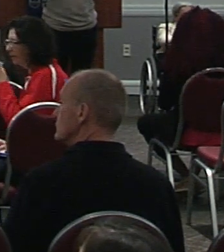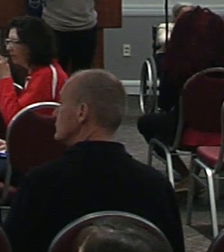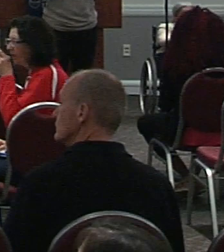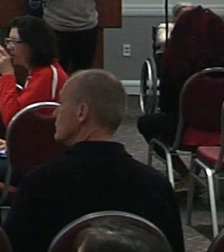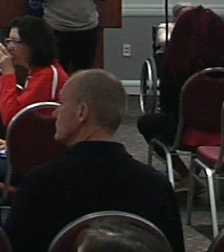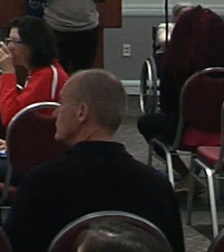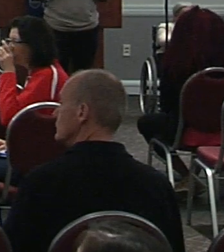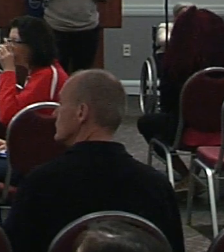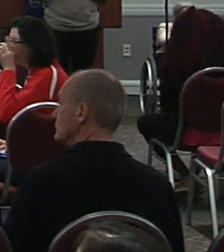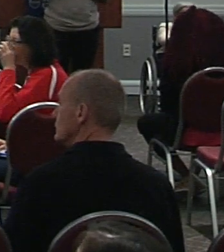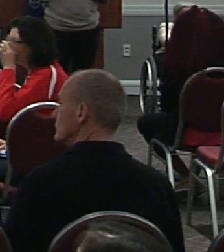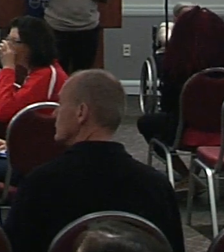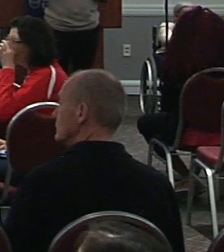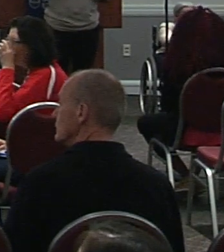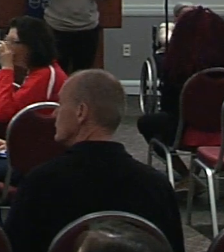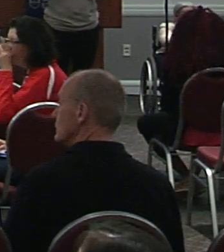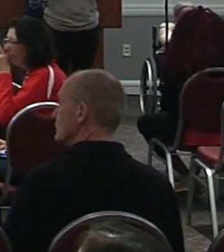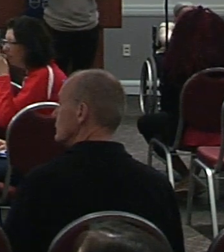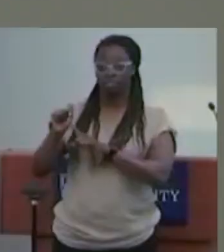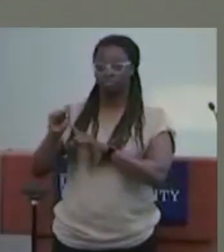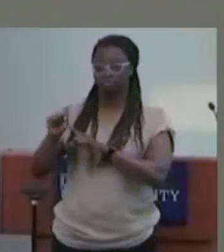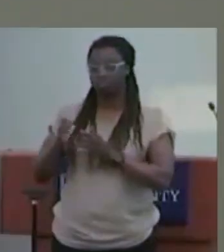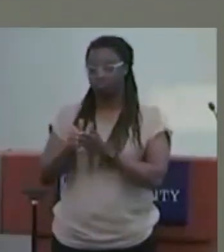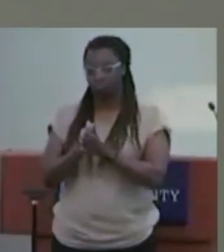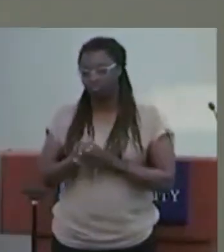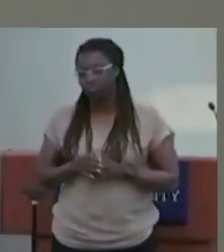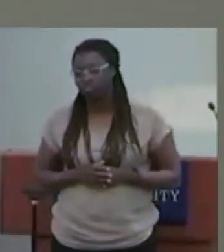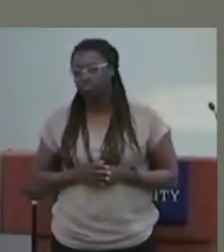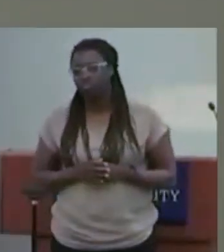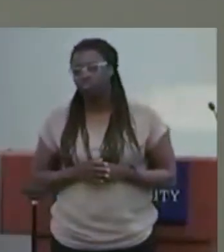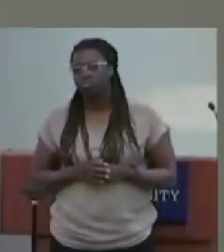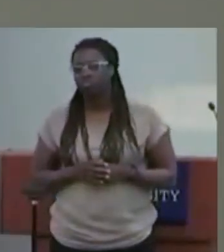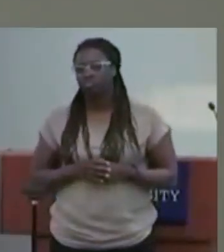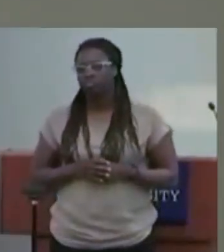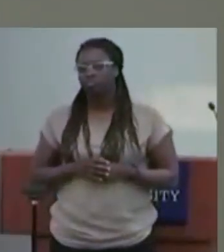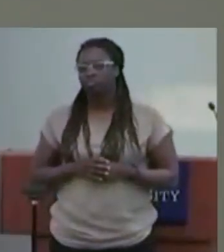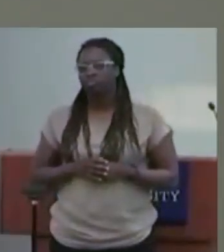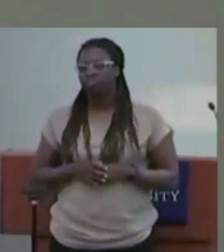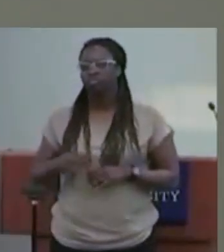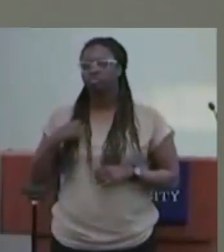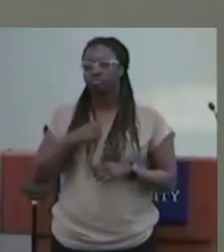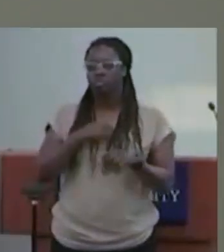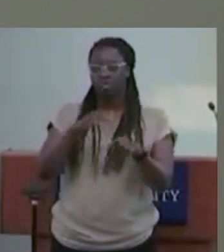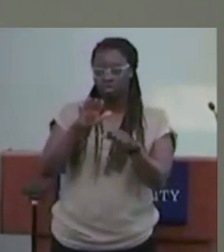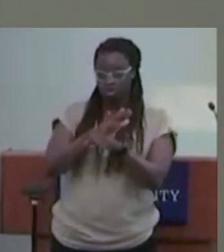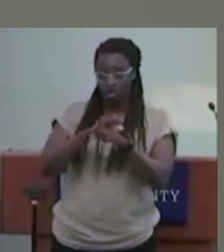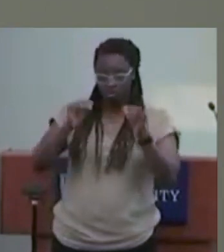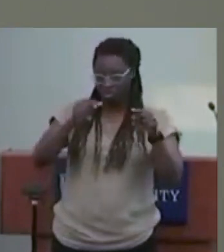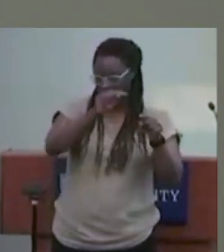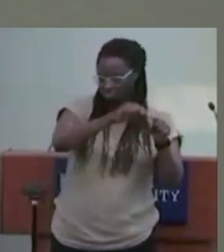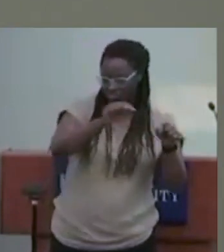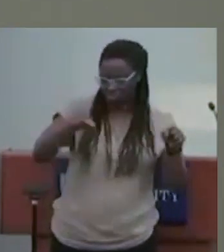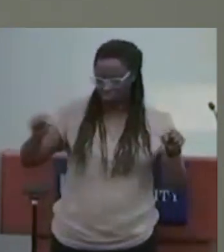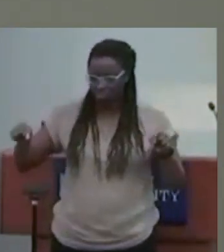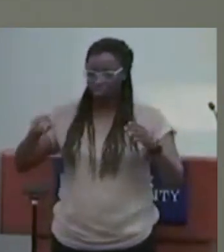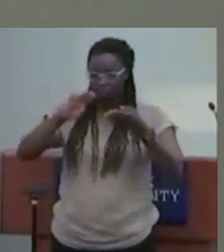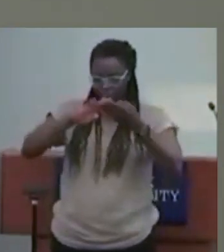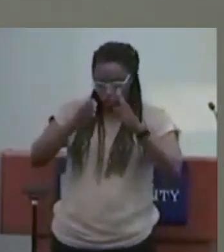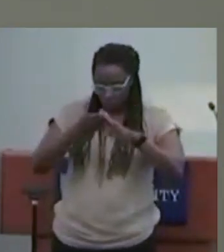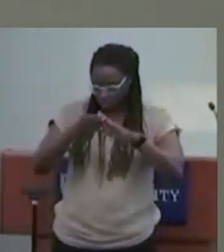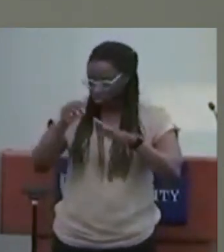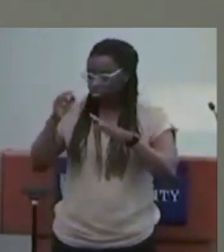the 311 Department, Civic Organizing Department, and then Spark Boston, which is our young adult council. Kind